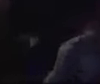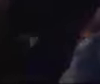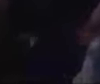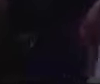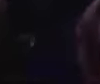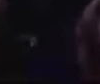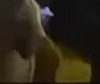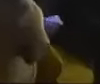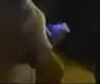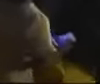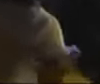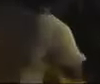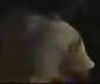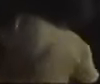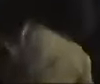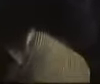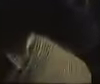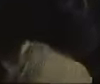open.